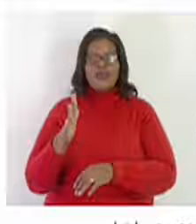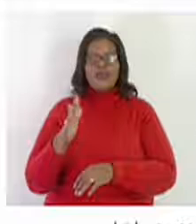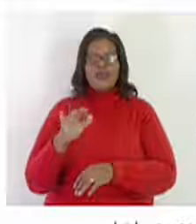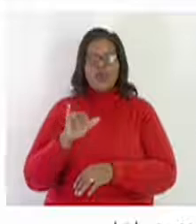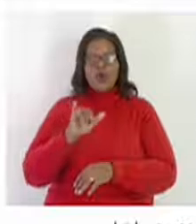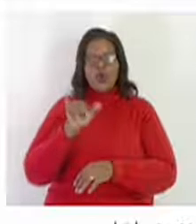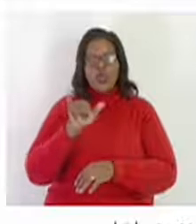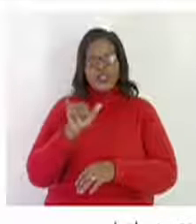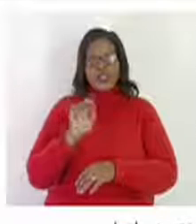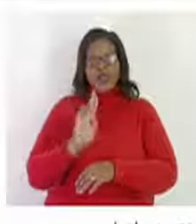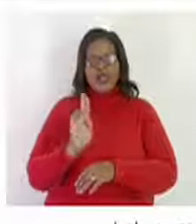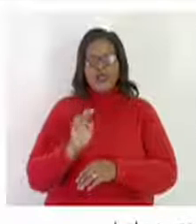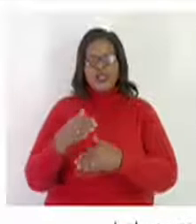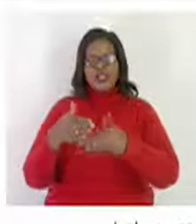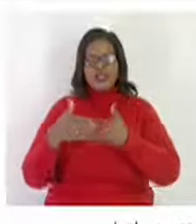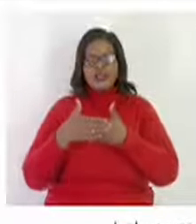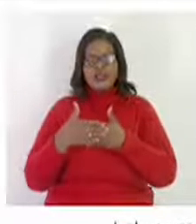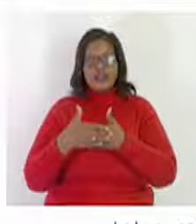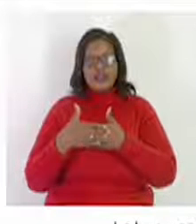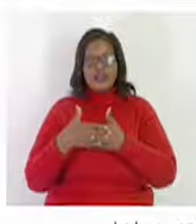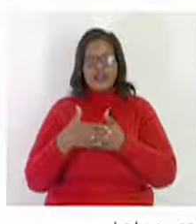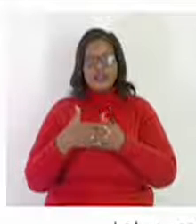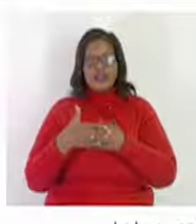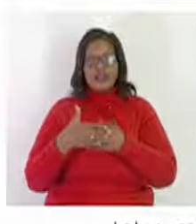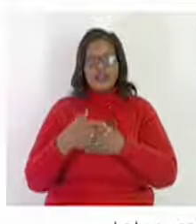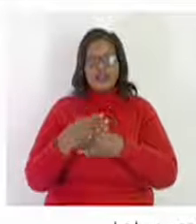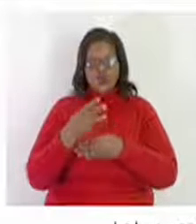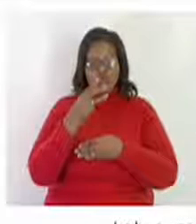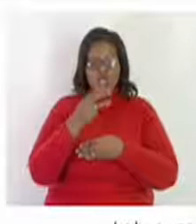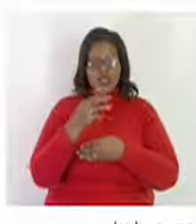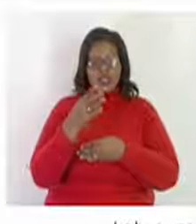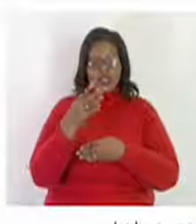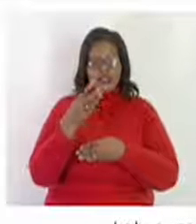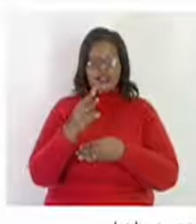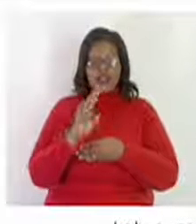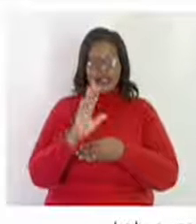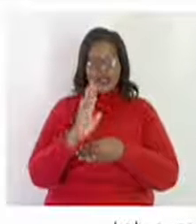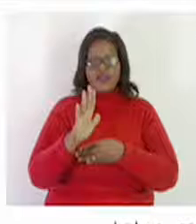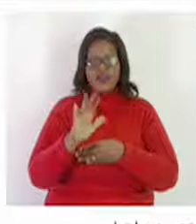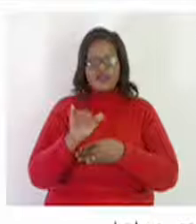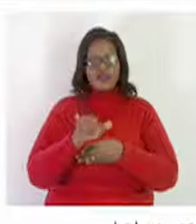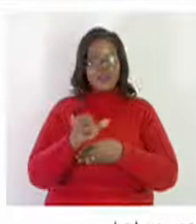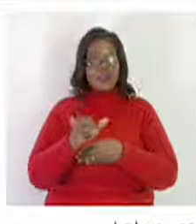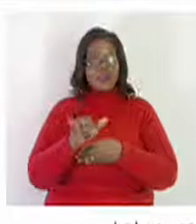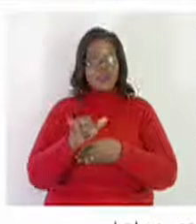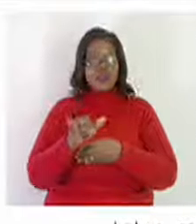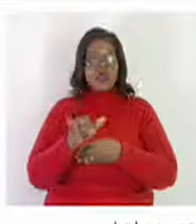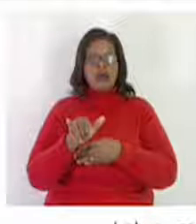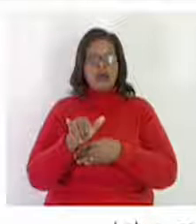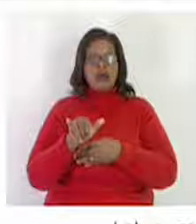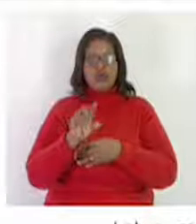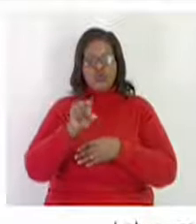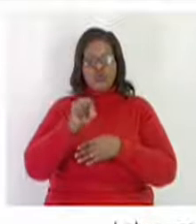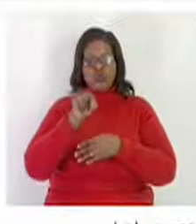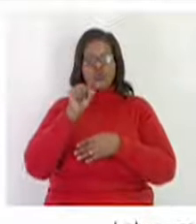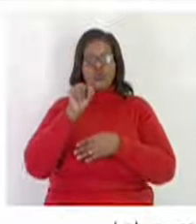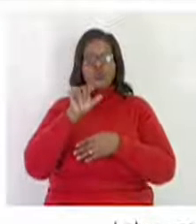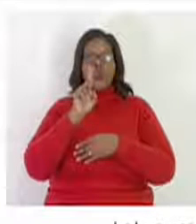near or closest to this number. So it's a matter of